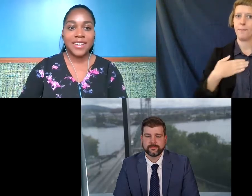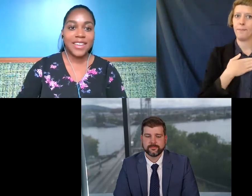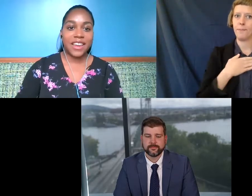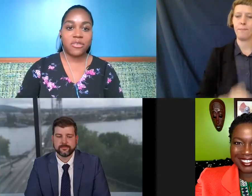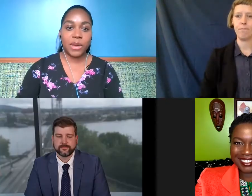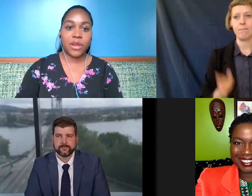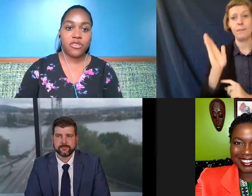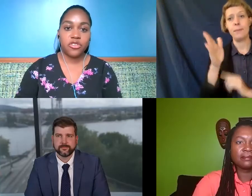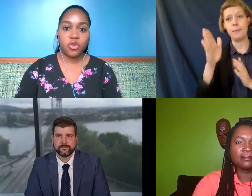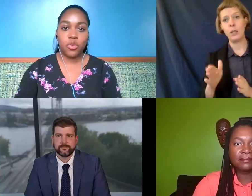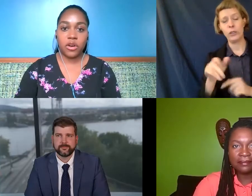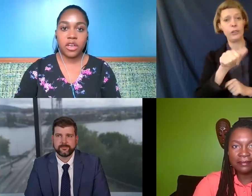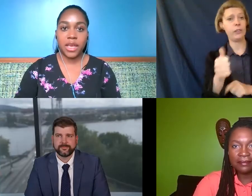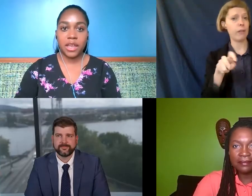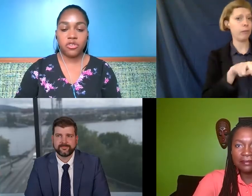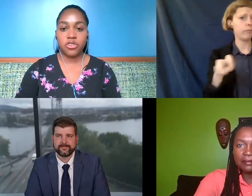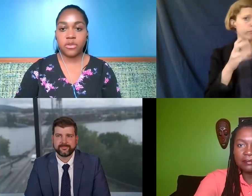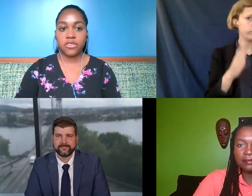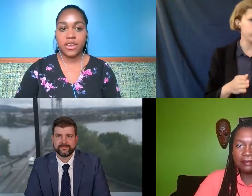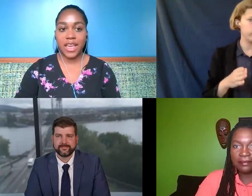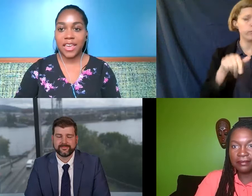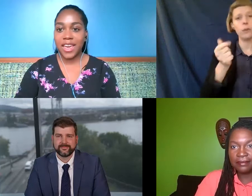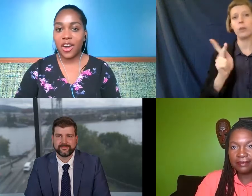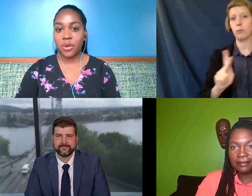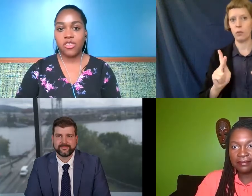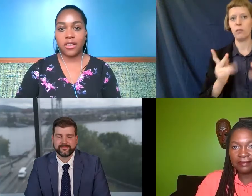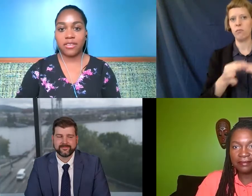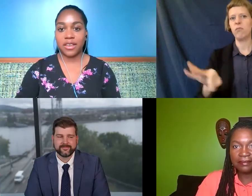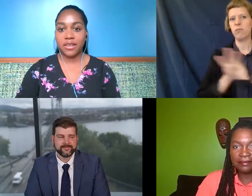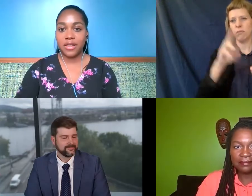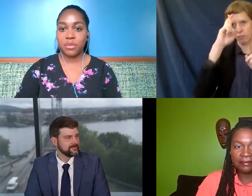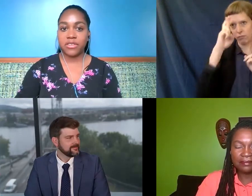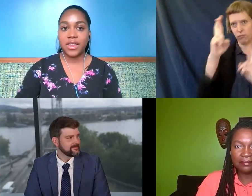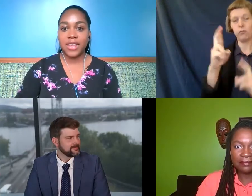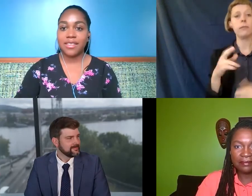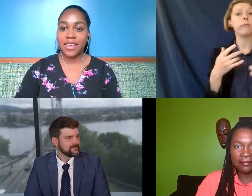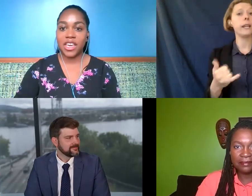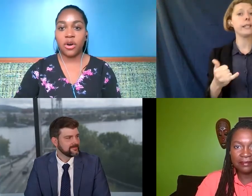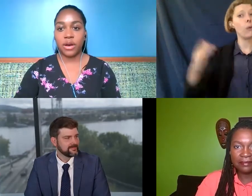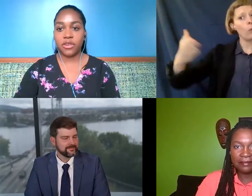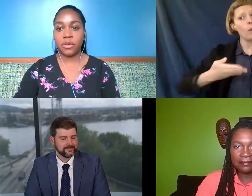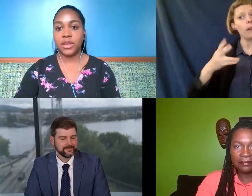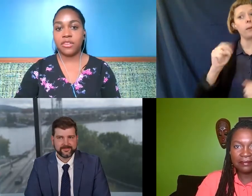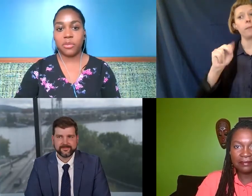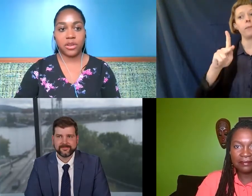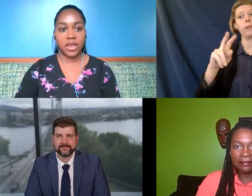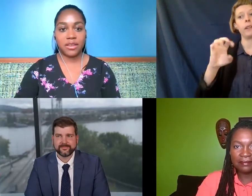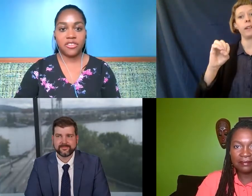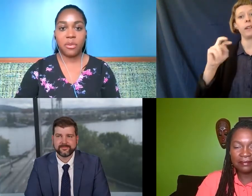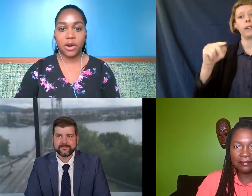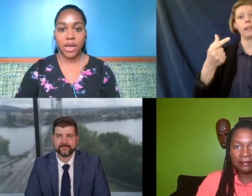way, it is my pleasure to welcome and introduce Nkenge Harmon Johnson, President and CEO of the Urban League of